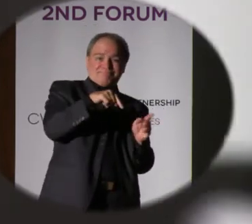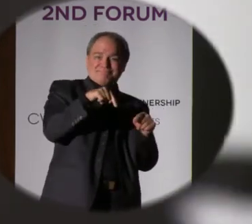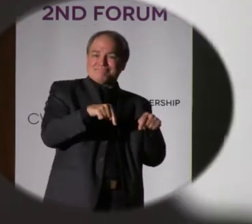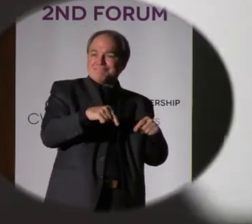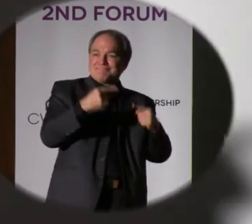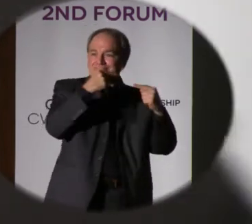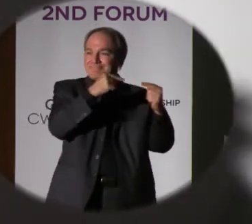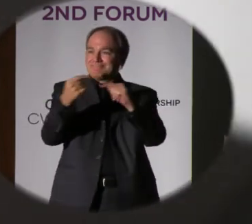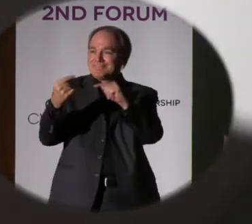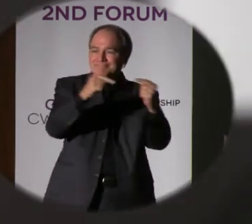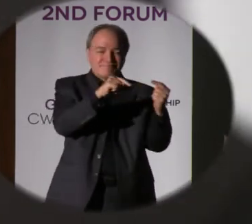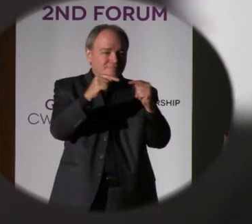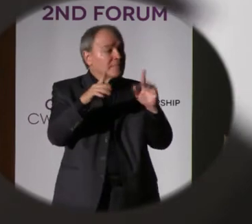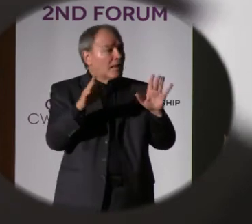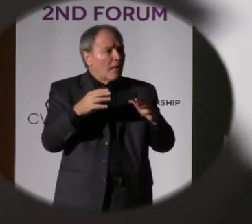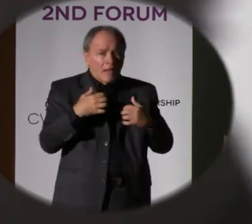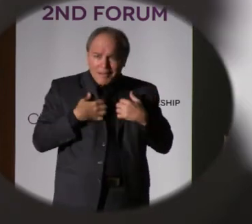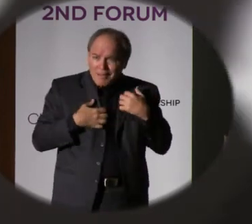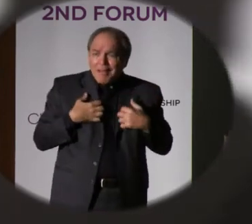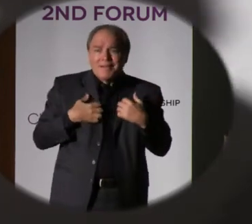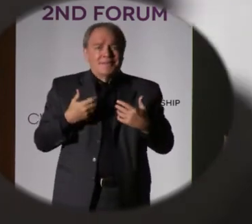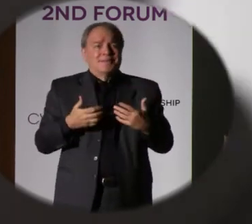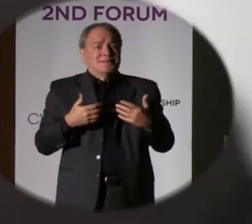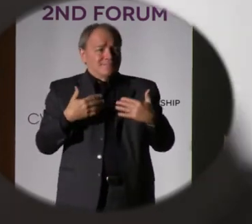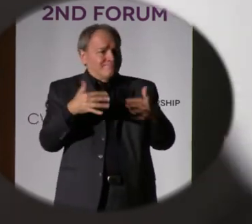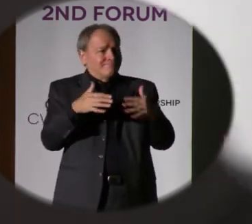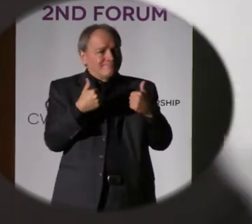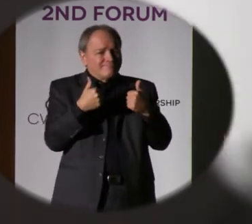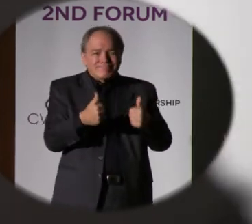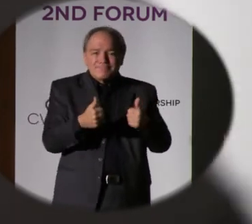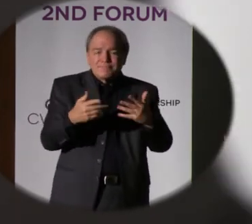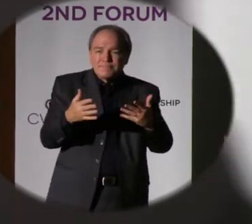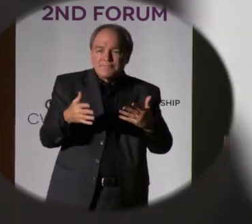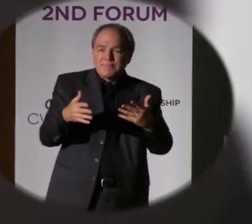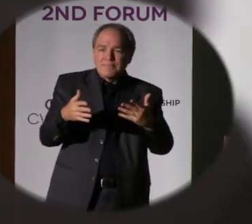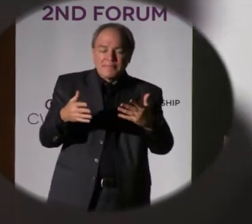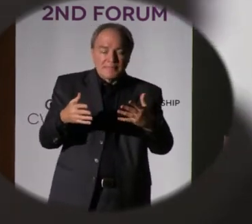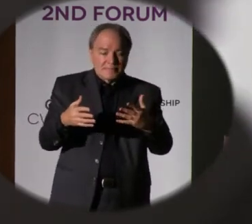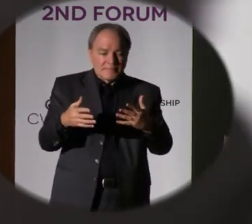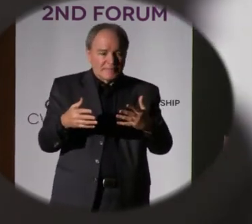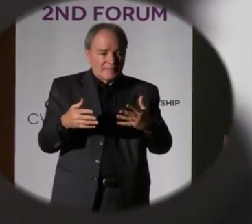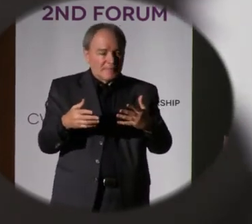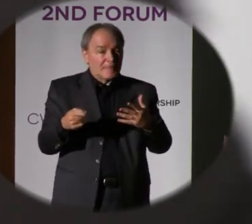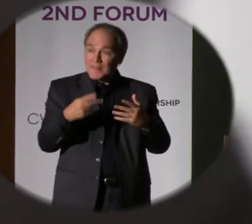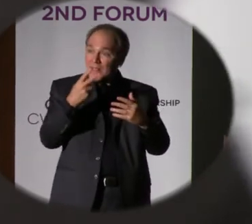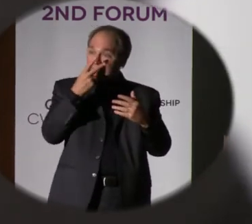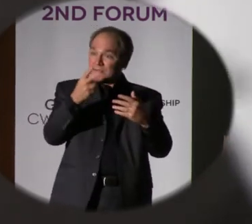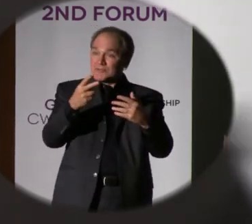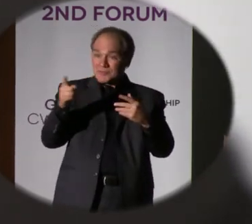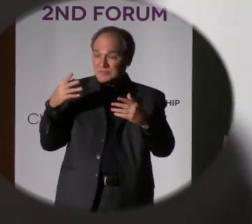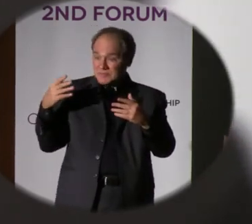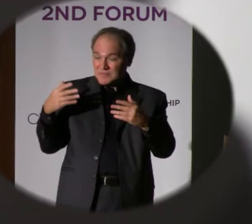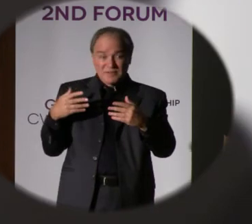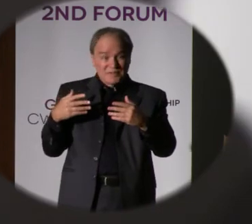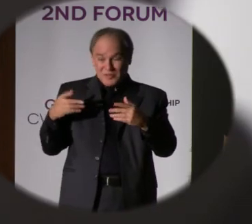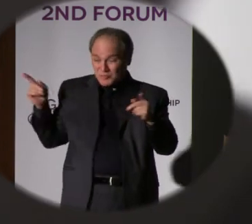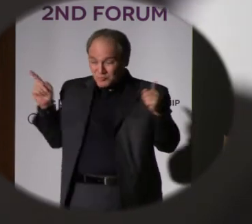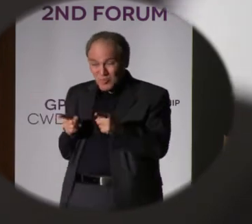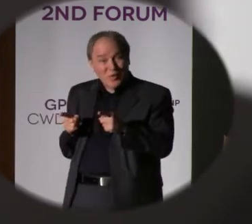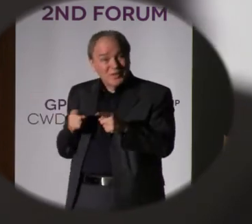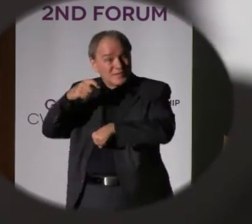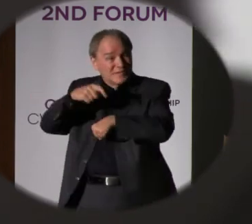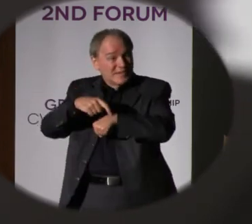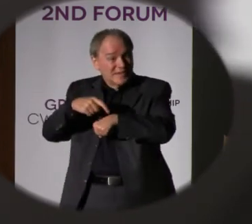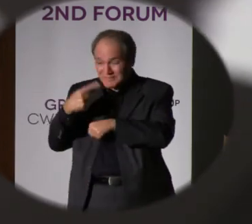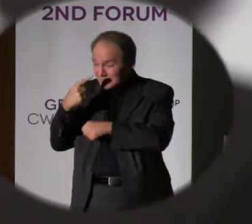very interesting and, again, really striking how much can be and has been done in a very short